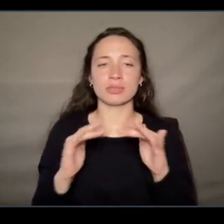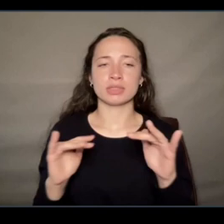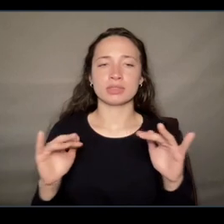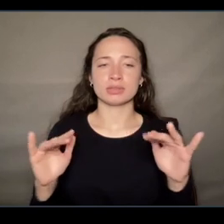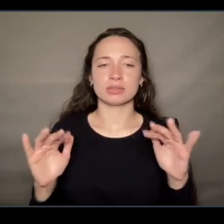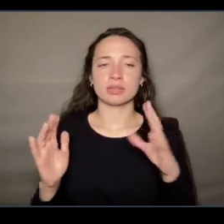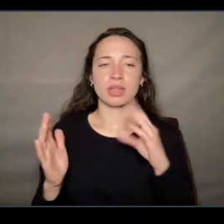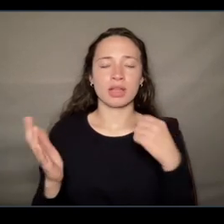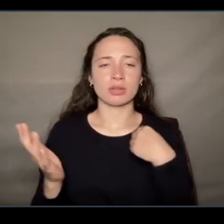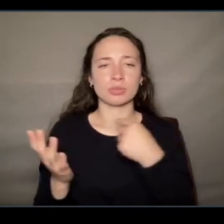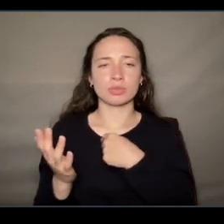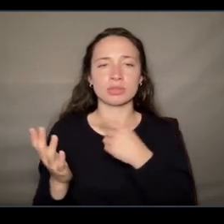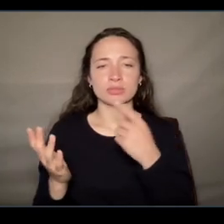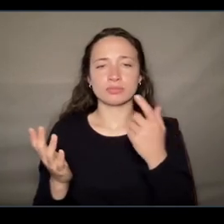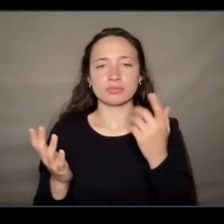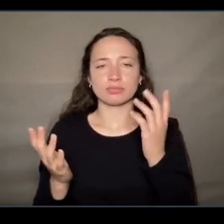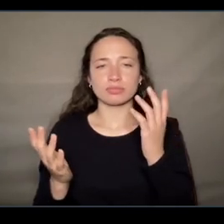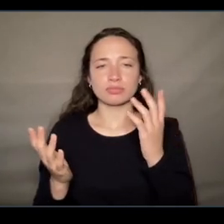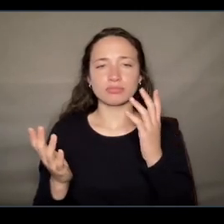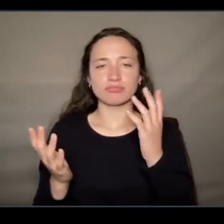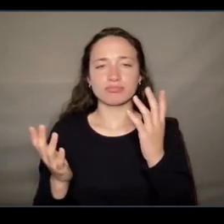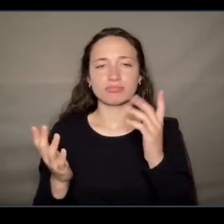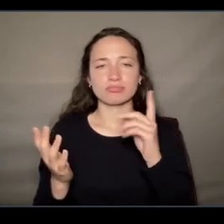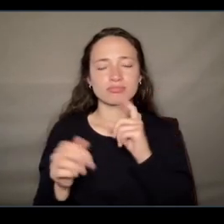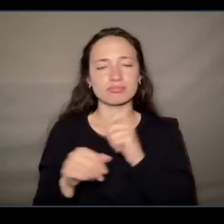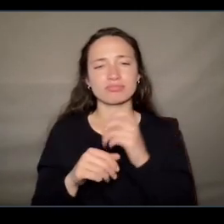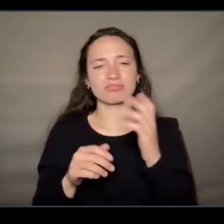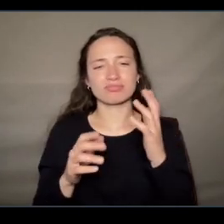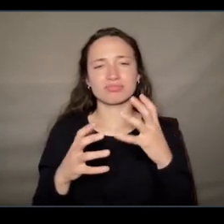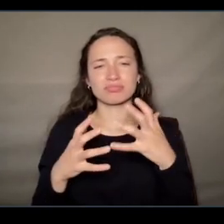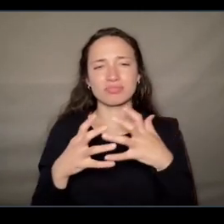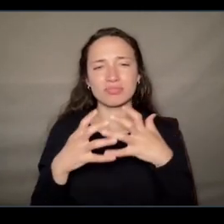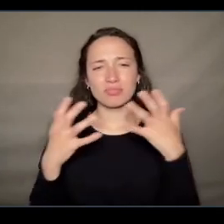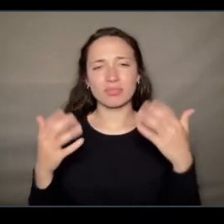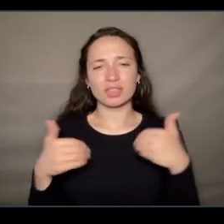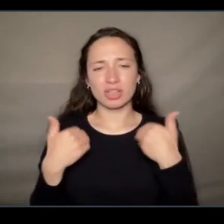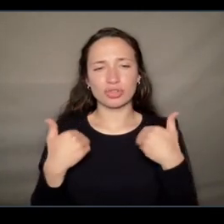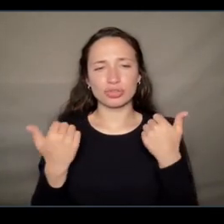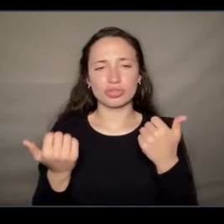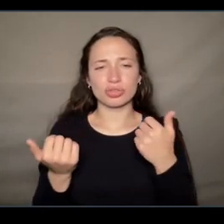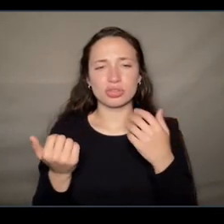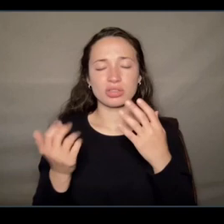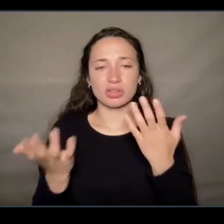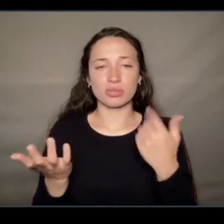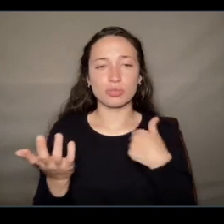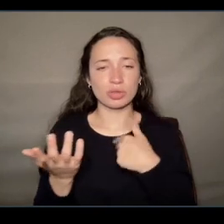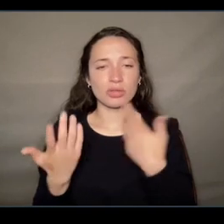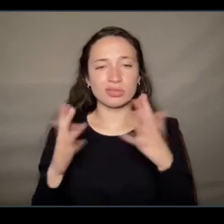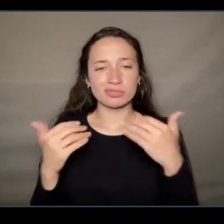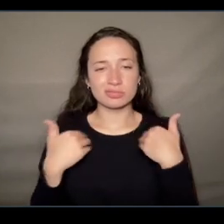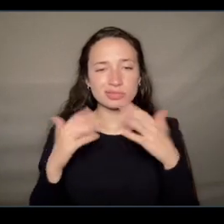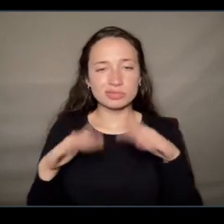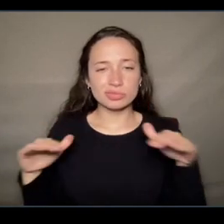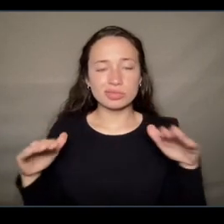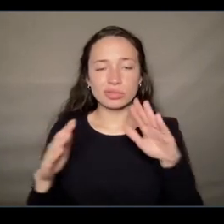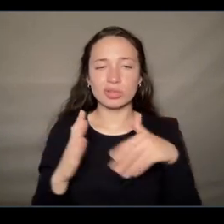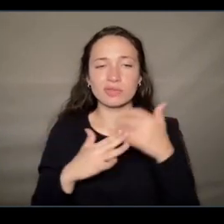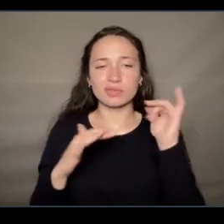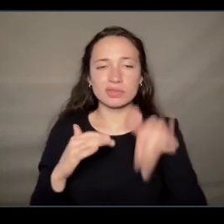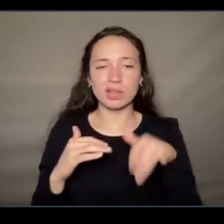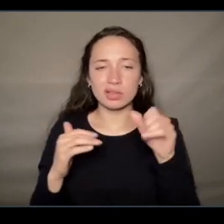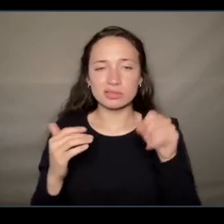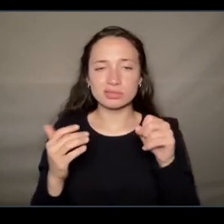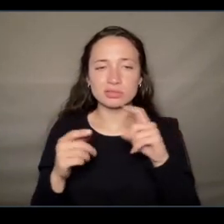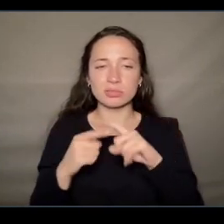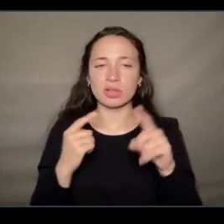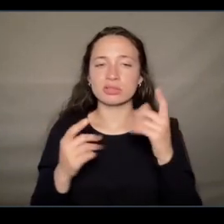just such harmony. And we were much younger then. I mean, we had our children and